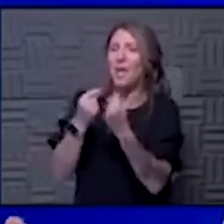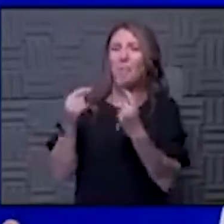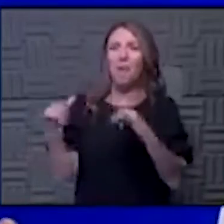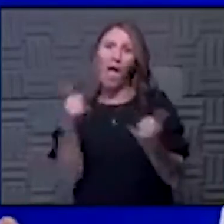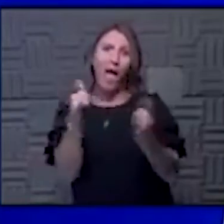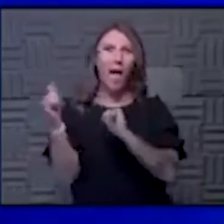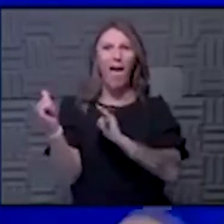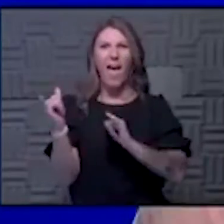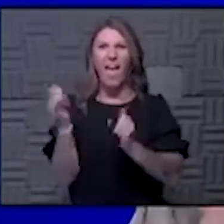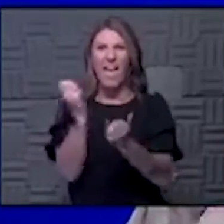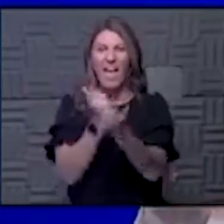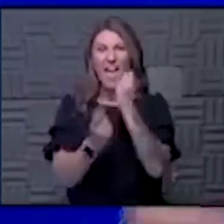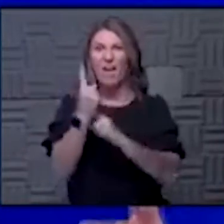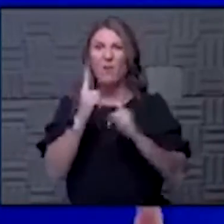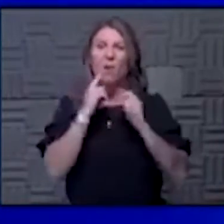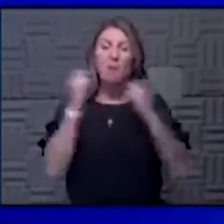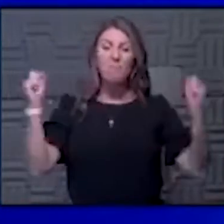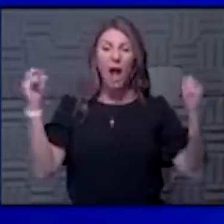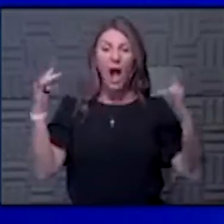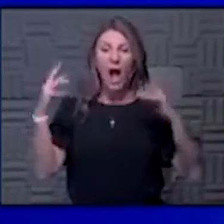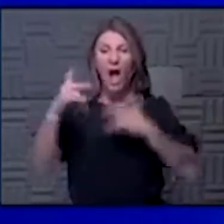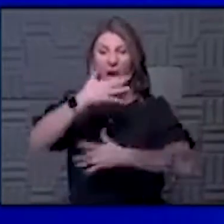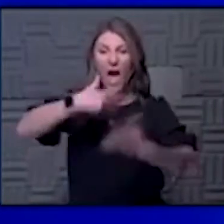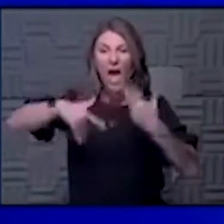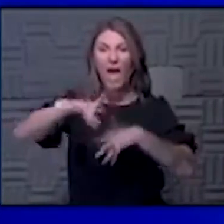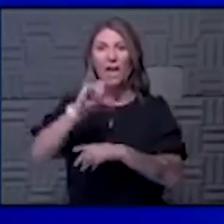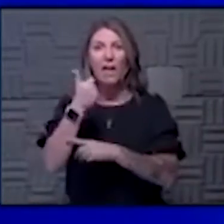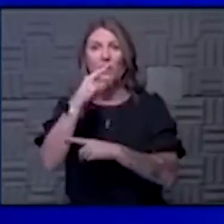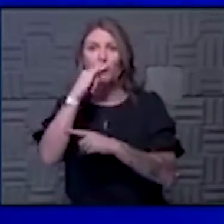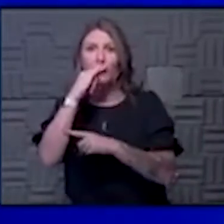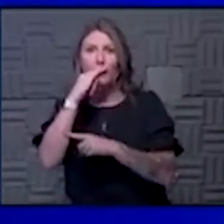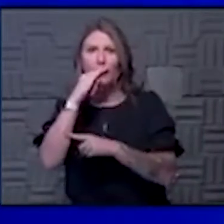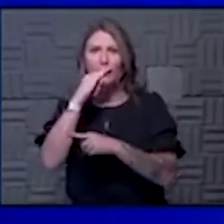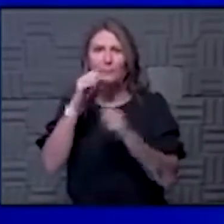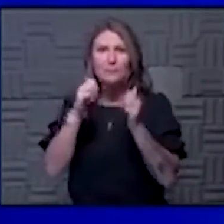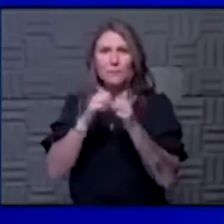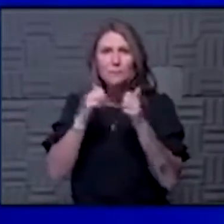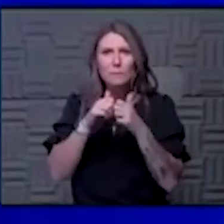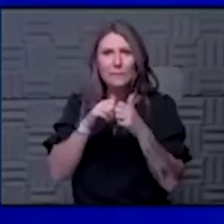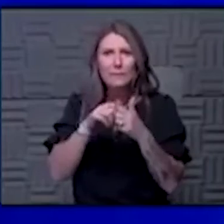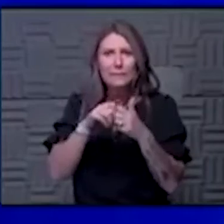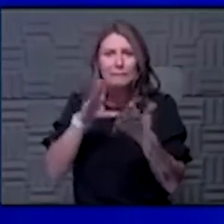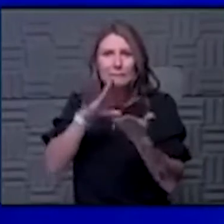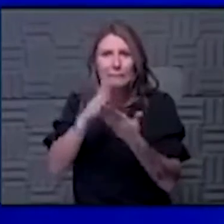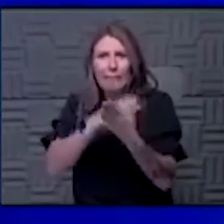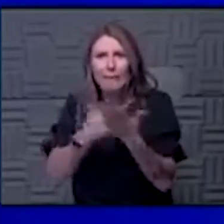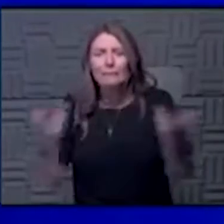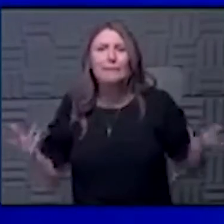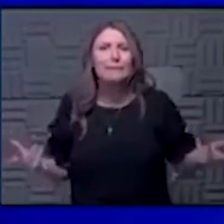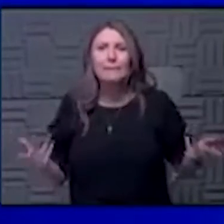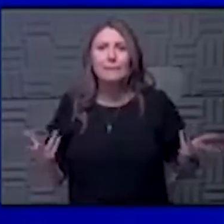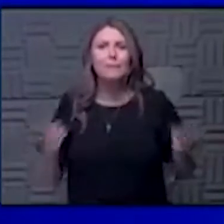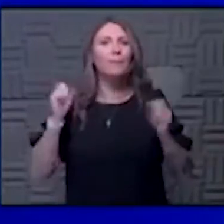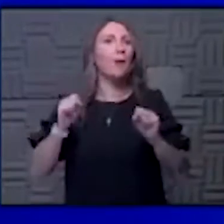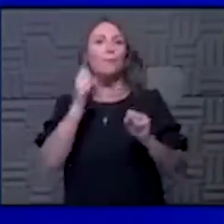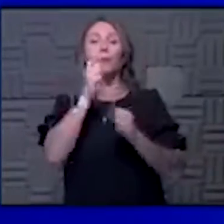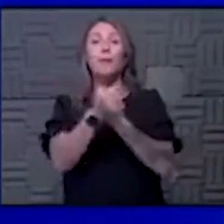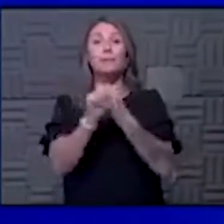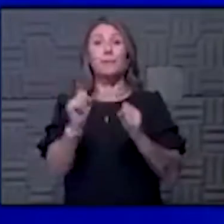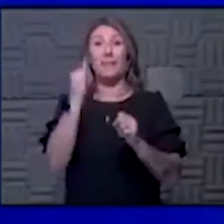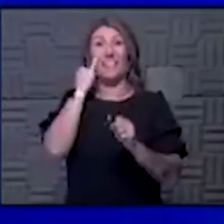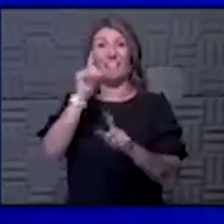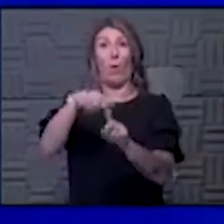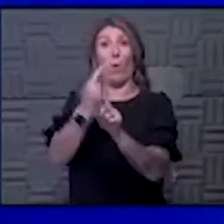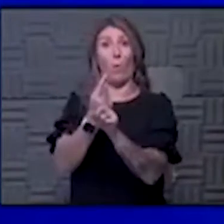out crowded the arena, or there's a lot of other kids taking ice skating lessons, the simple answer is, yeah, it's probably not as safe. If you're the only person on the ice